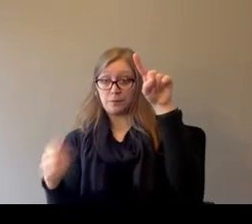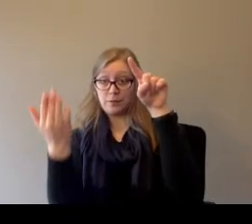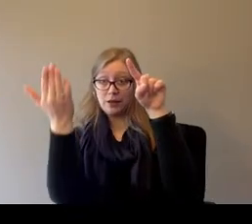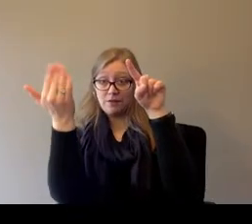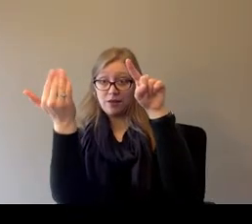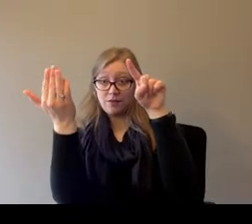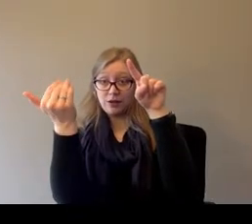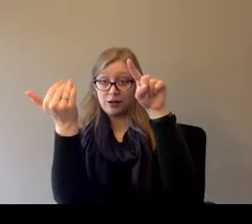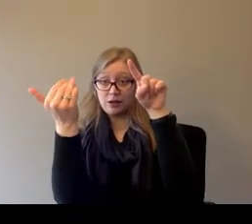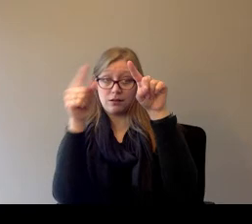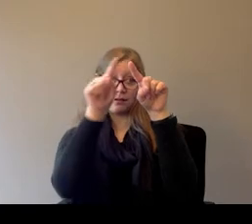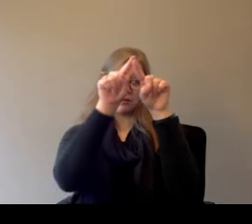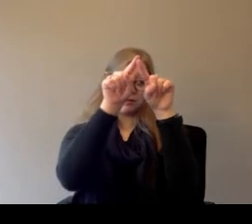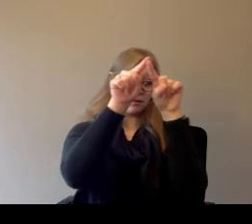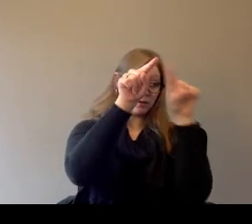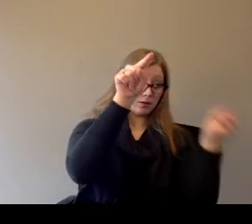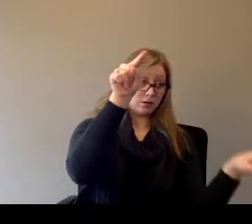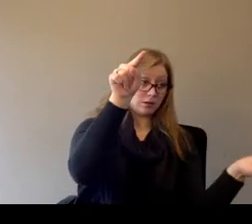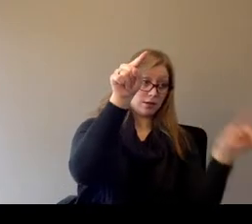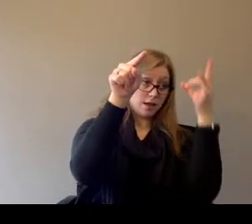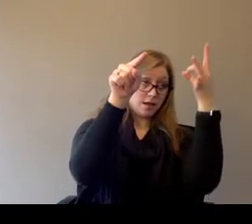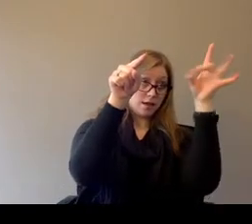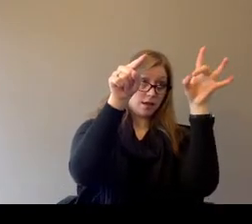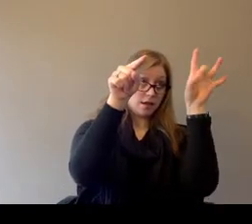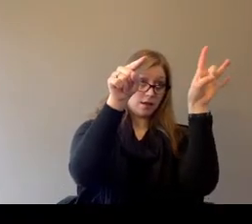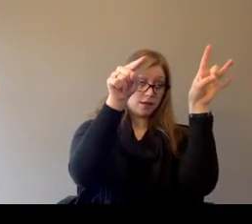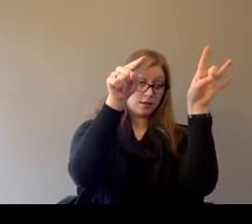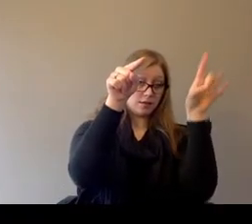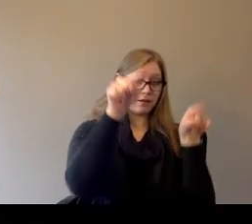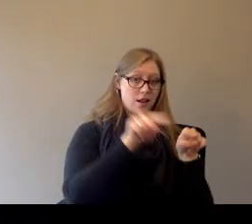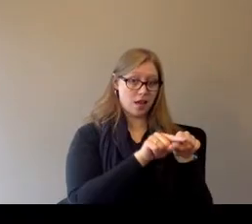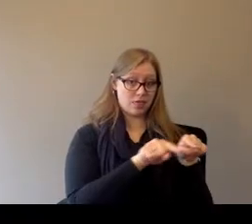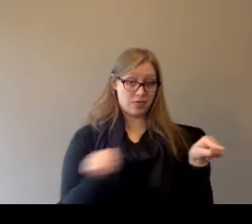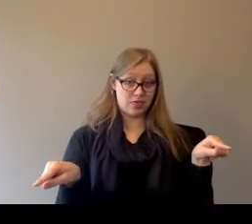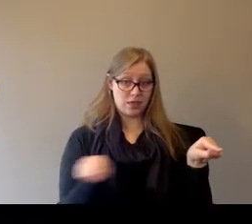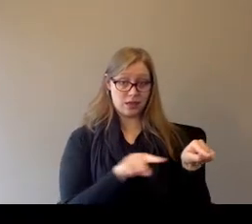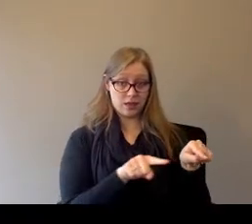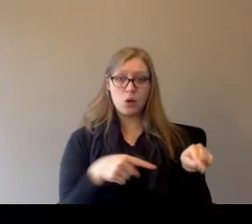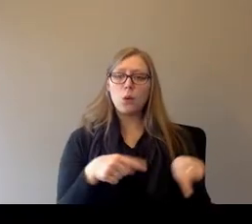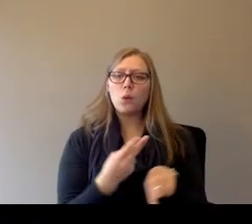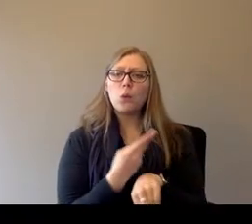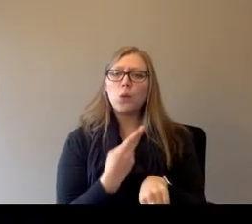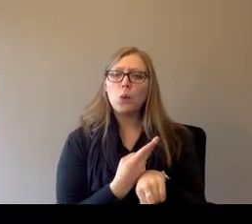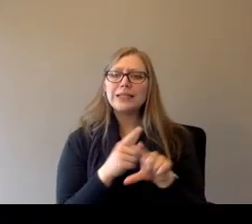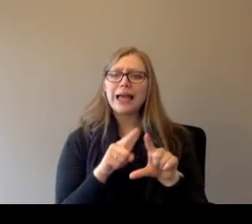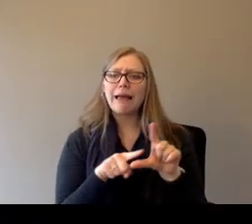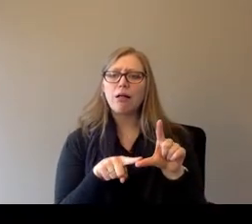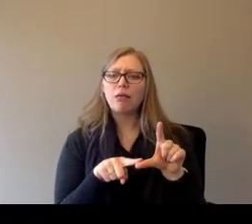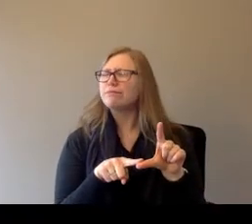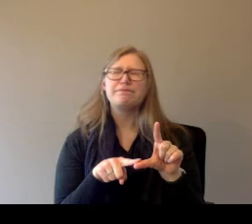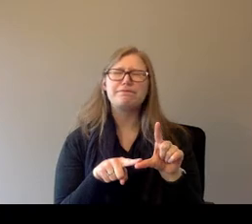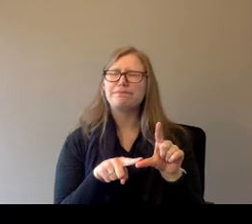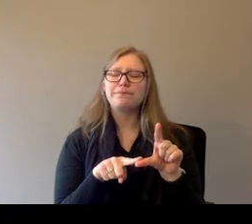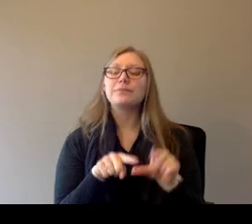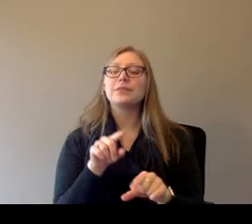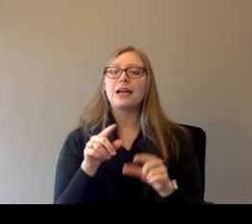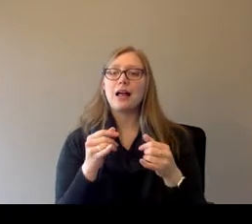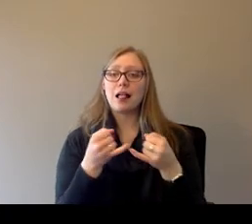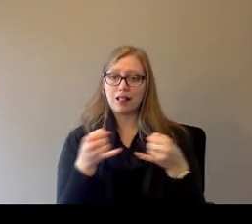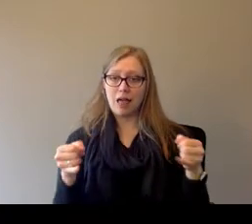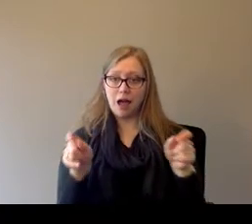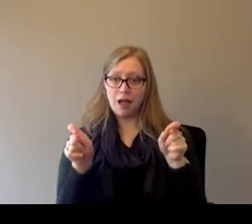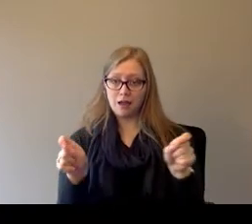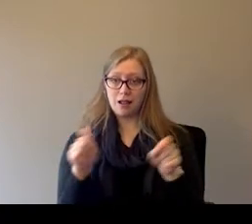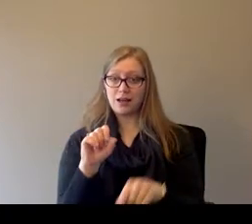that's 18, and then the third side, BD, using the segment addition